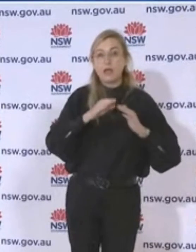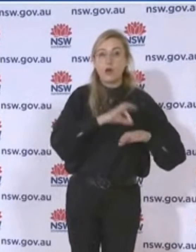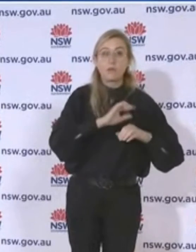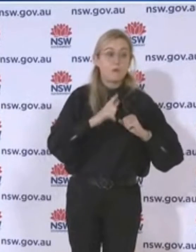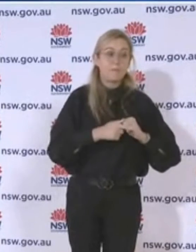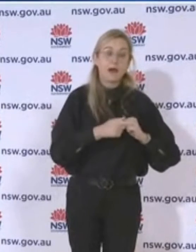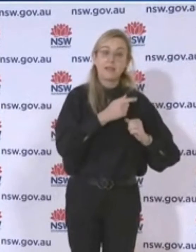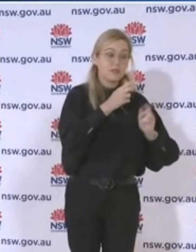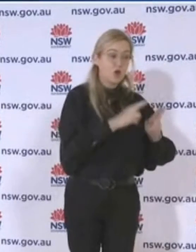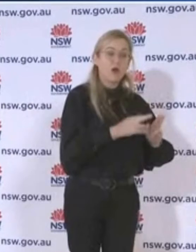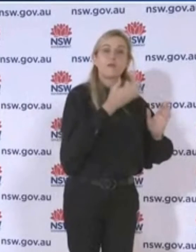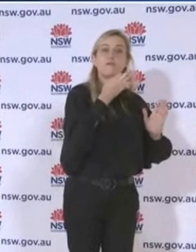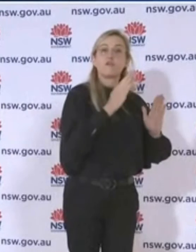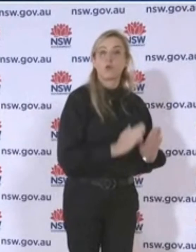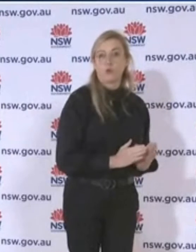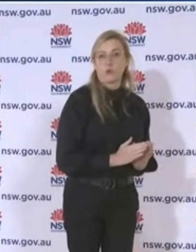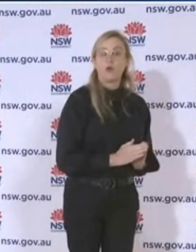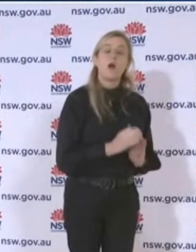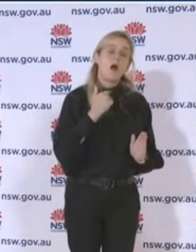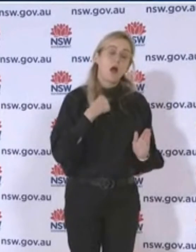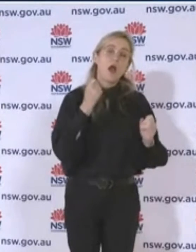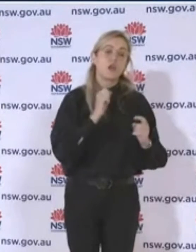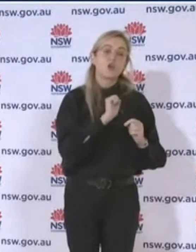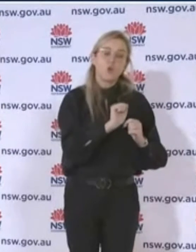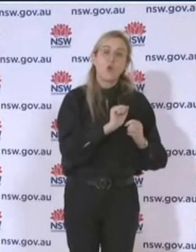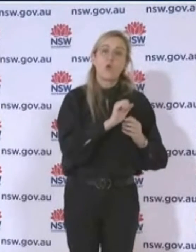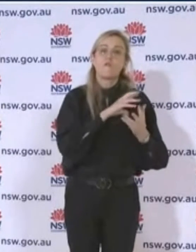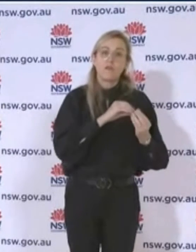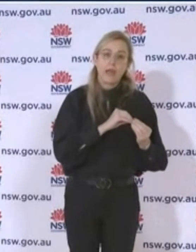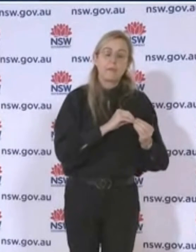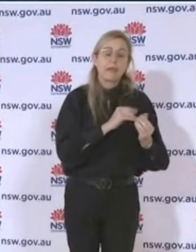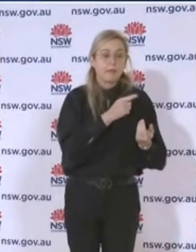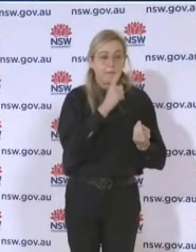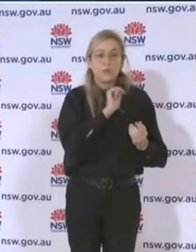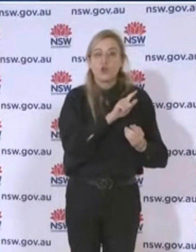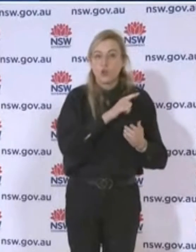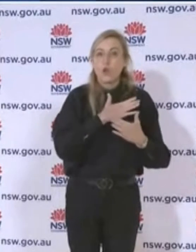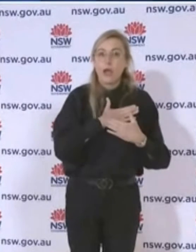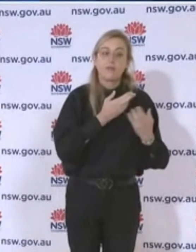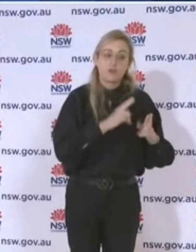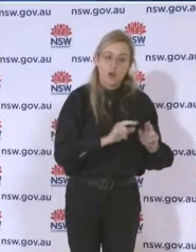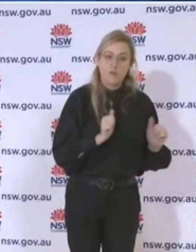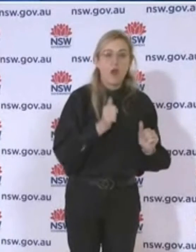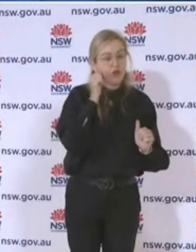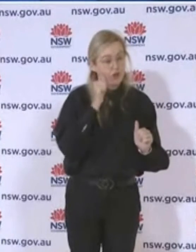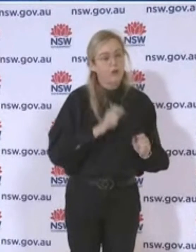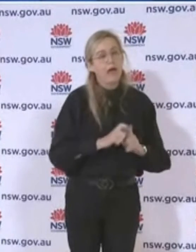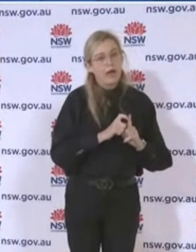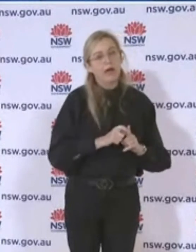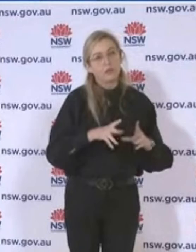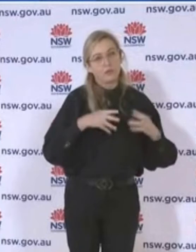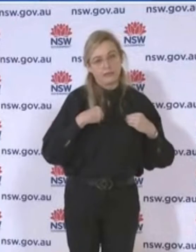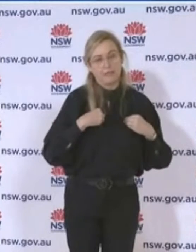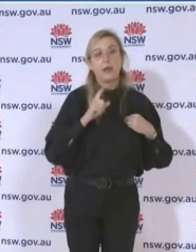you're the relative or a loved one of someone who's died from COVID, obviously that's difficult to hear. But if we put things into perspective, if we